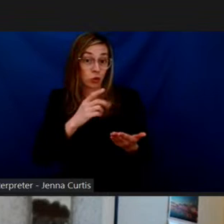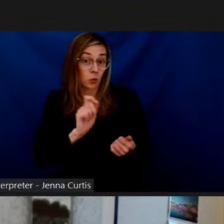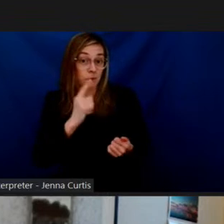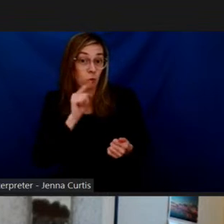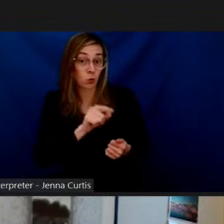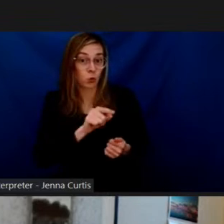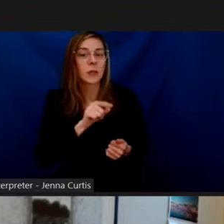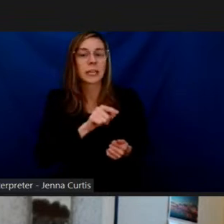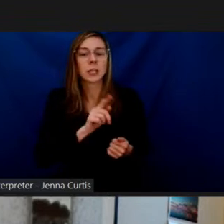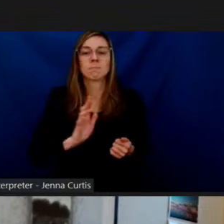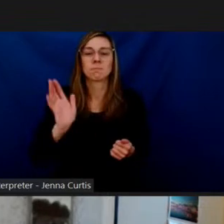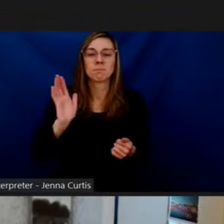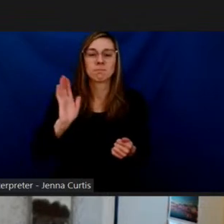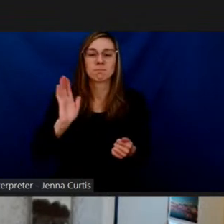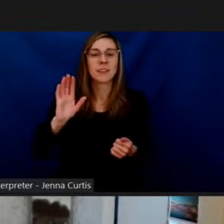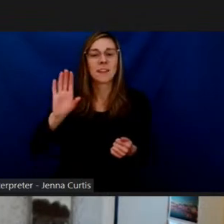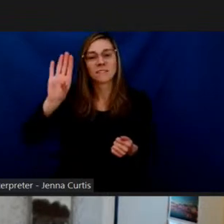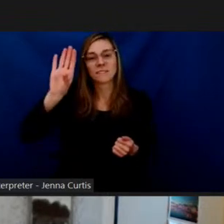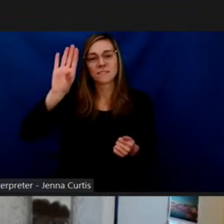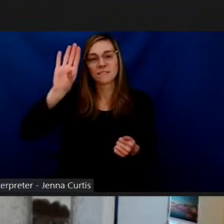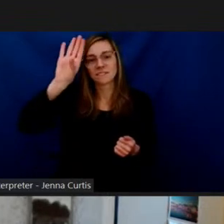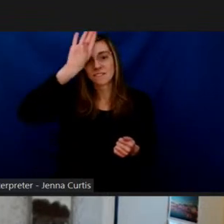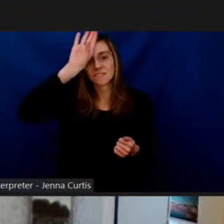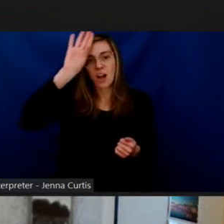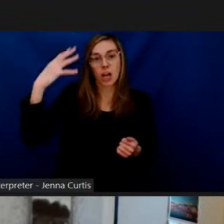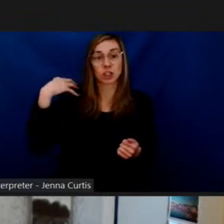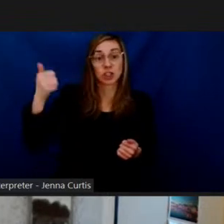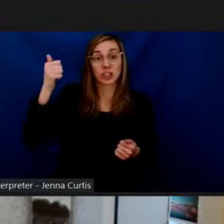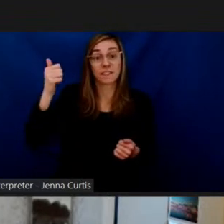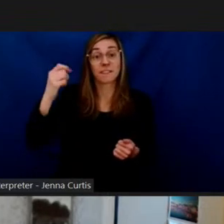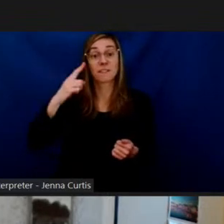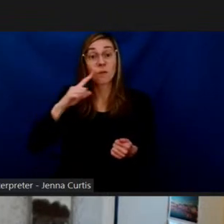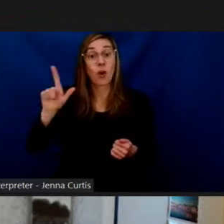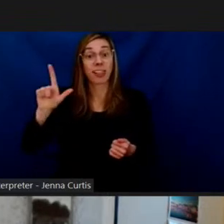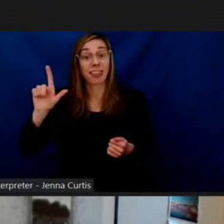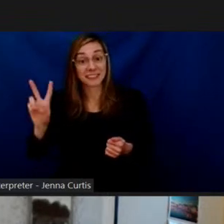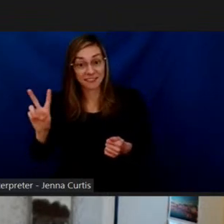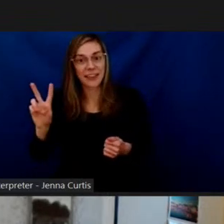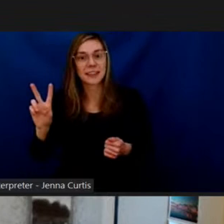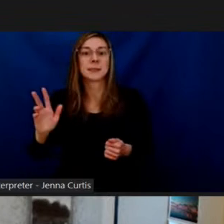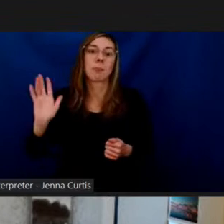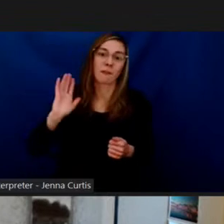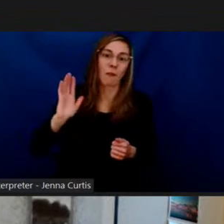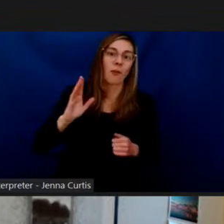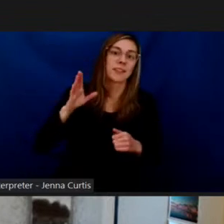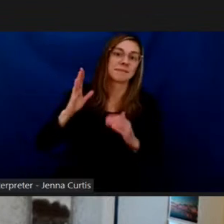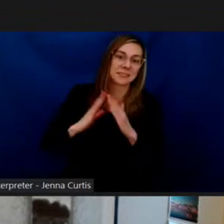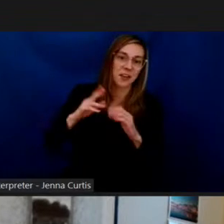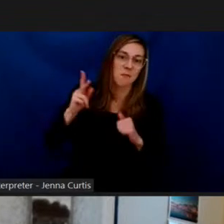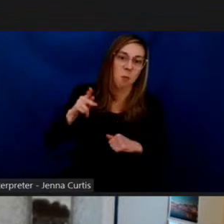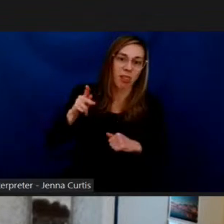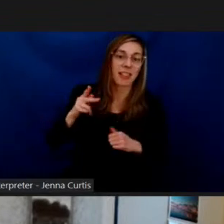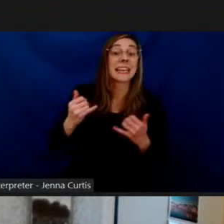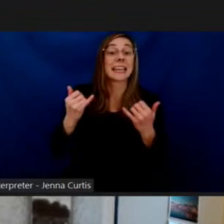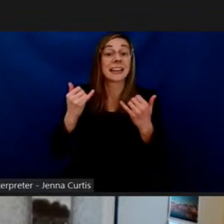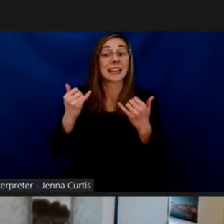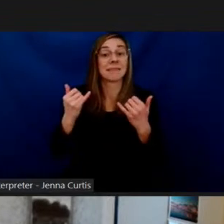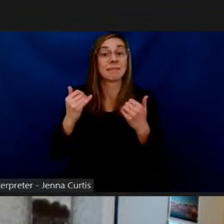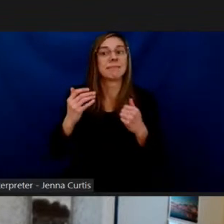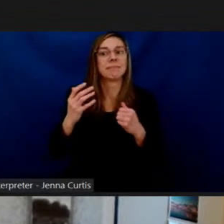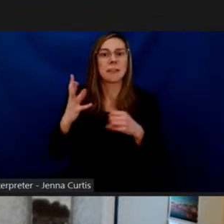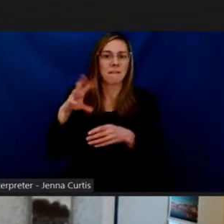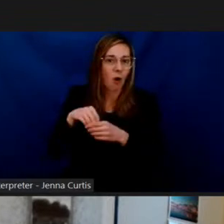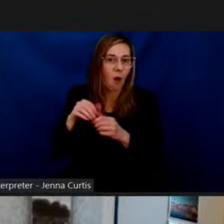fire chief of both Las Vegas and the city of Portland, and he's been involved with emergency management. Now he's our director of